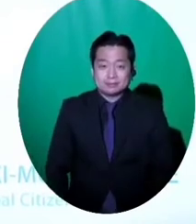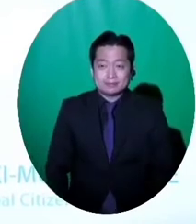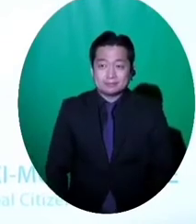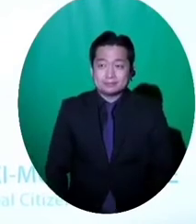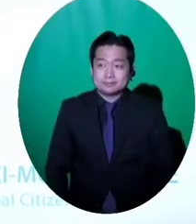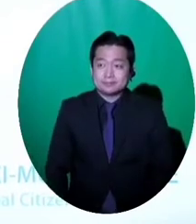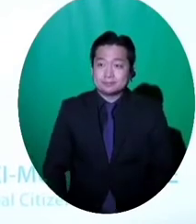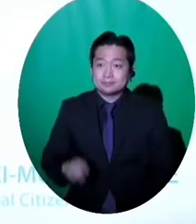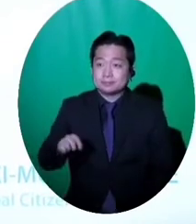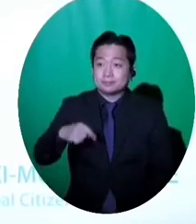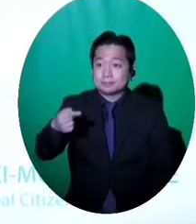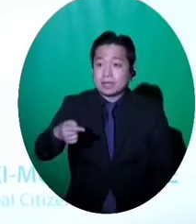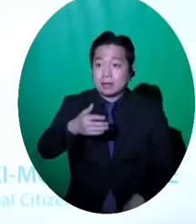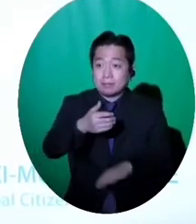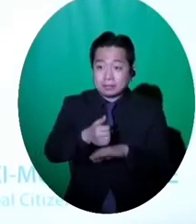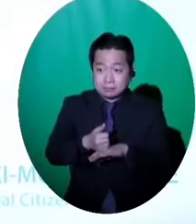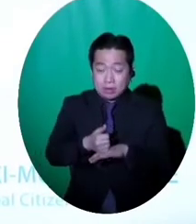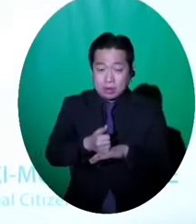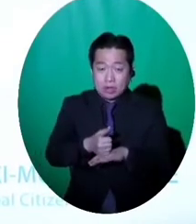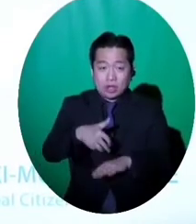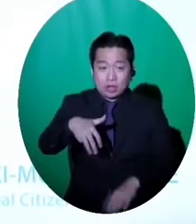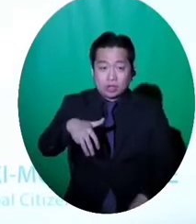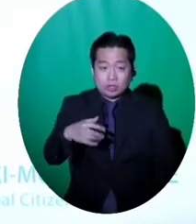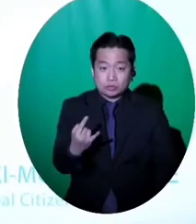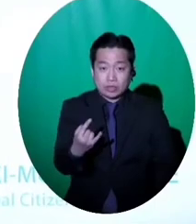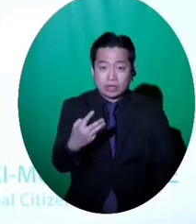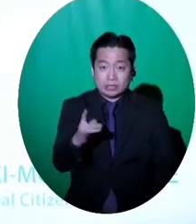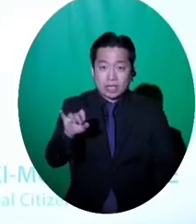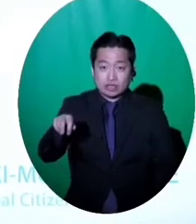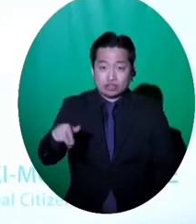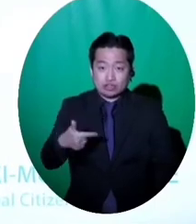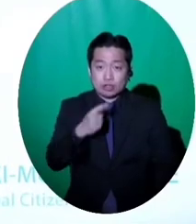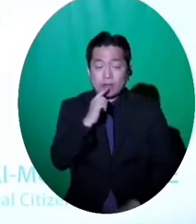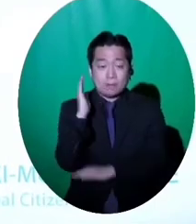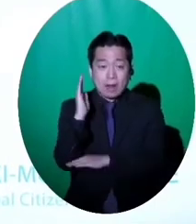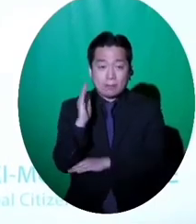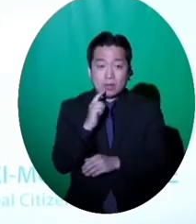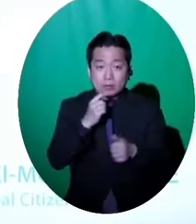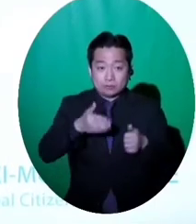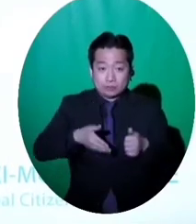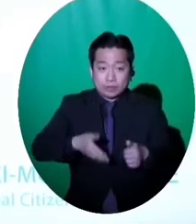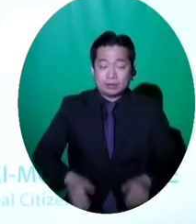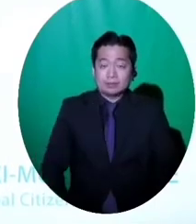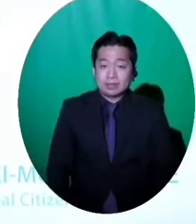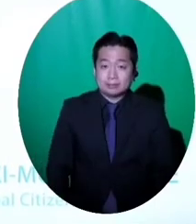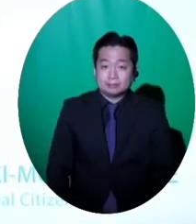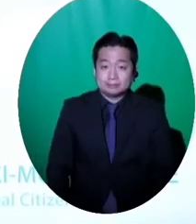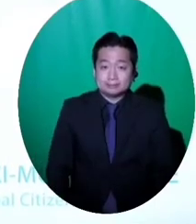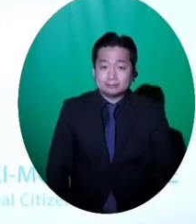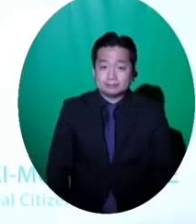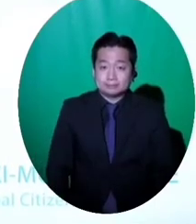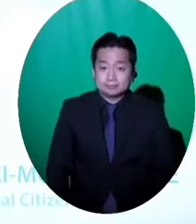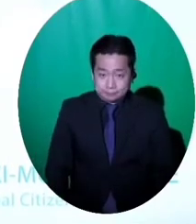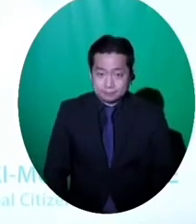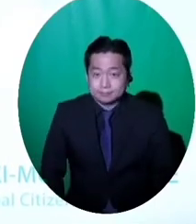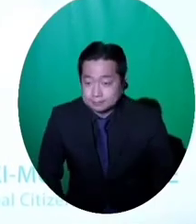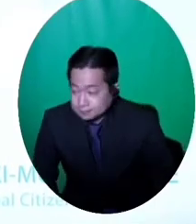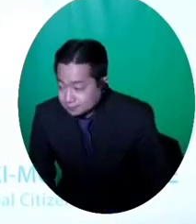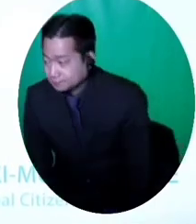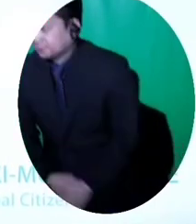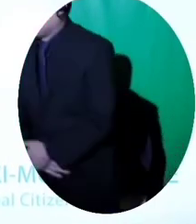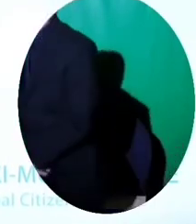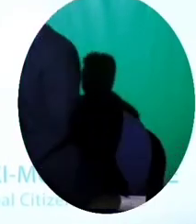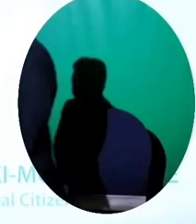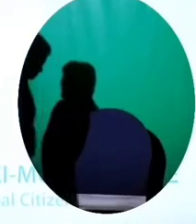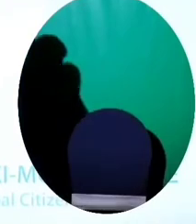the precede your presentation. And topic of presentation is distributive web of care.